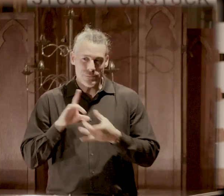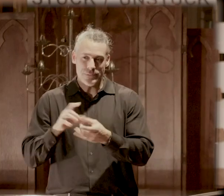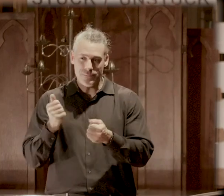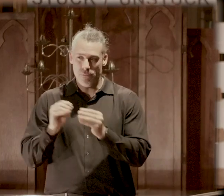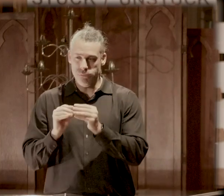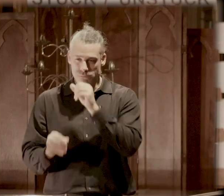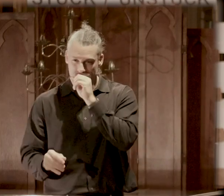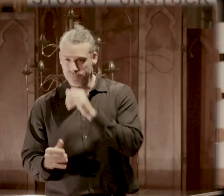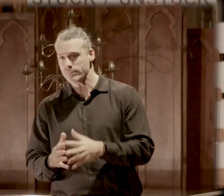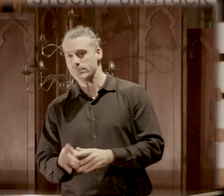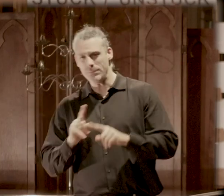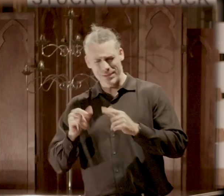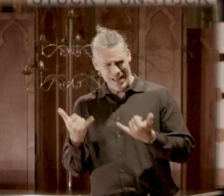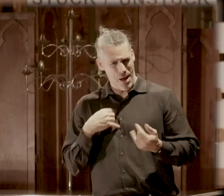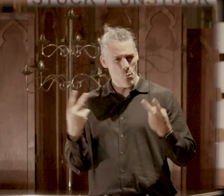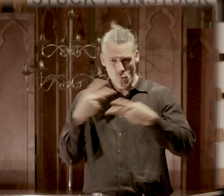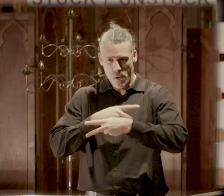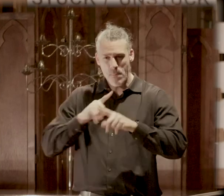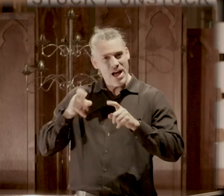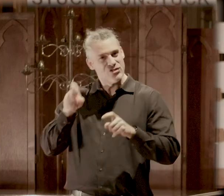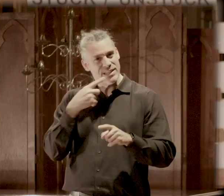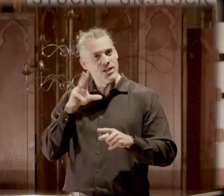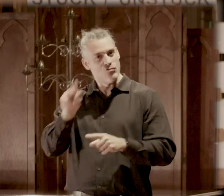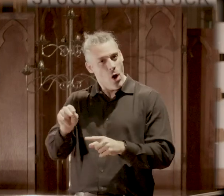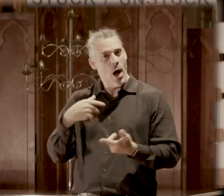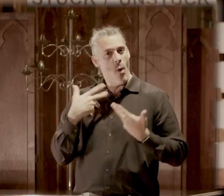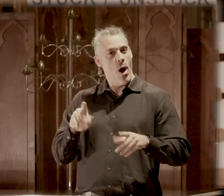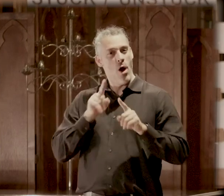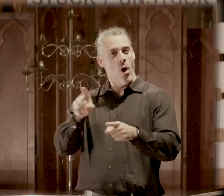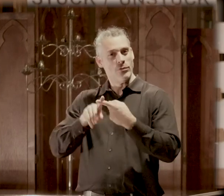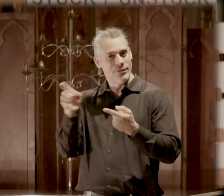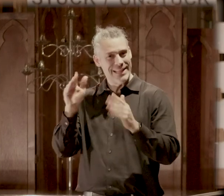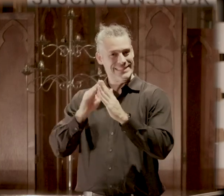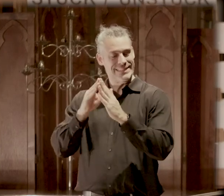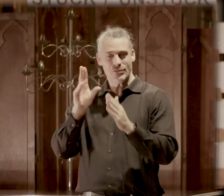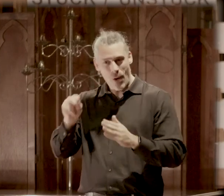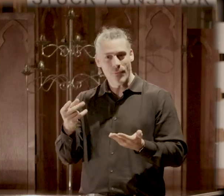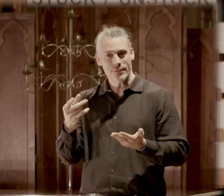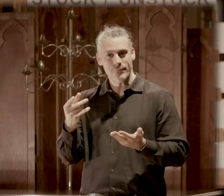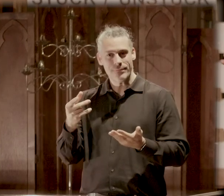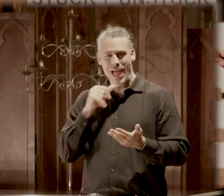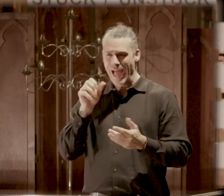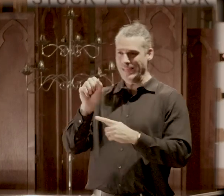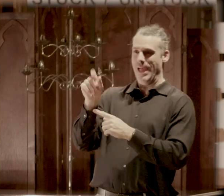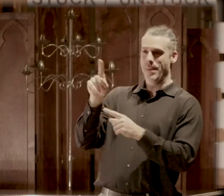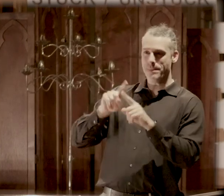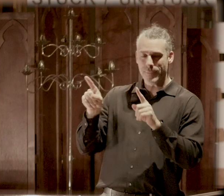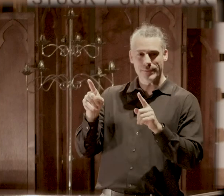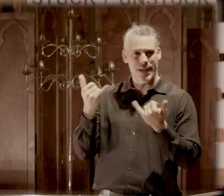And I am the absolute worst. I should have said no, I don't want to go to Elk City. Not